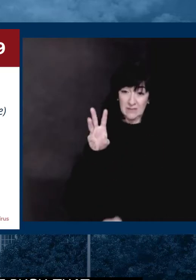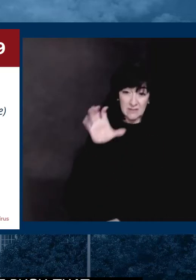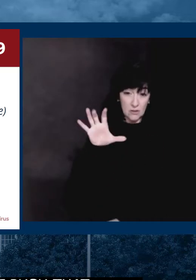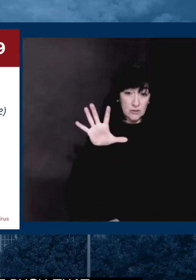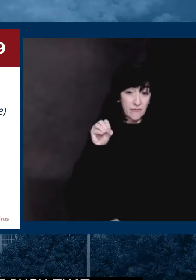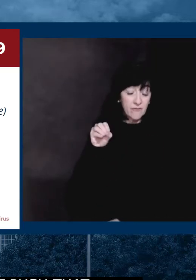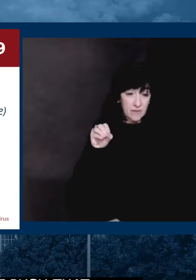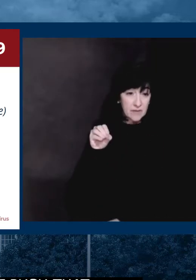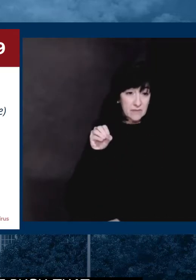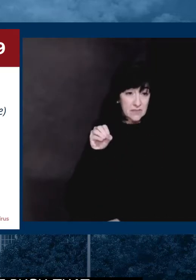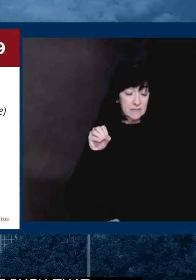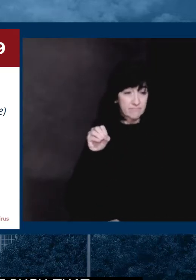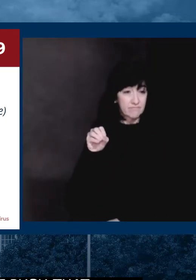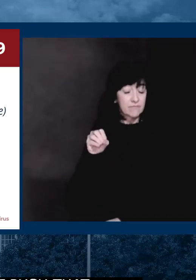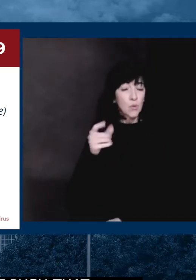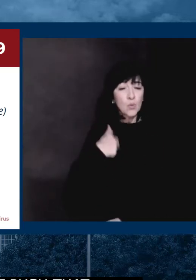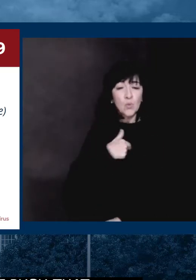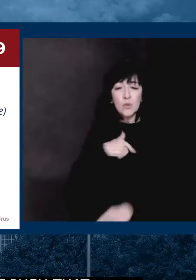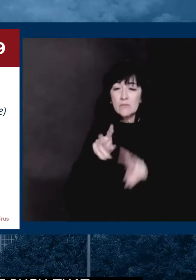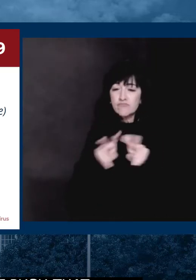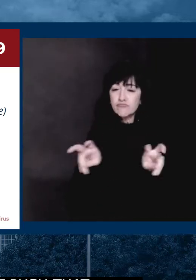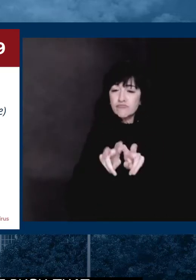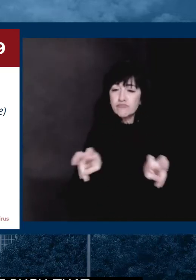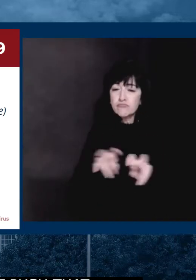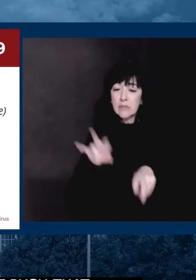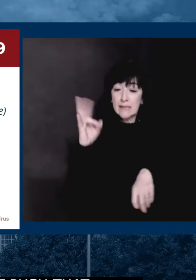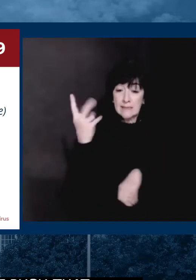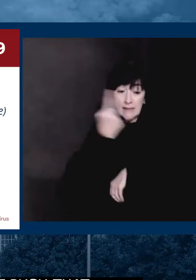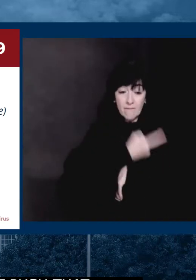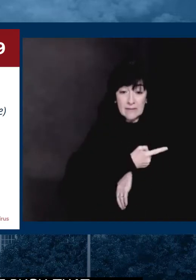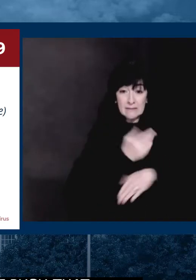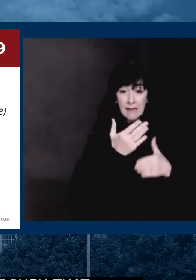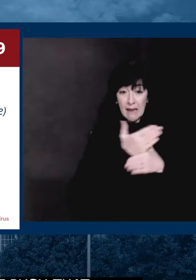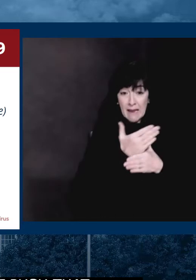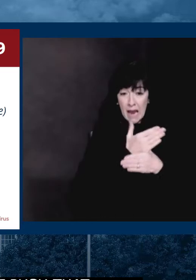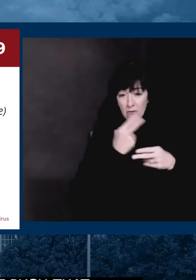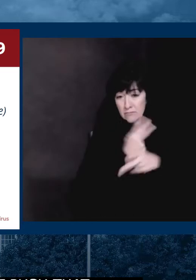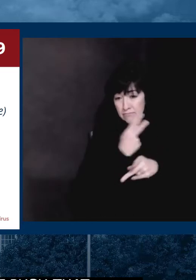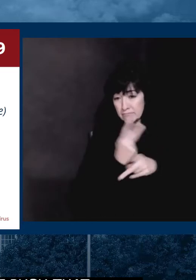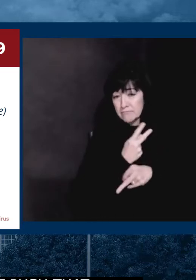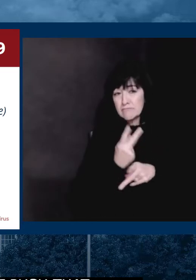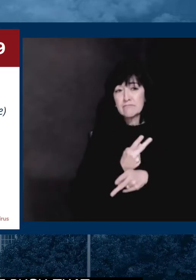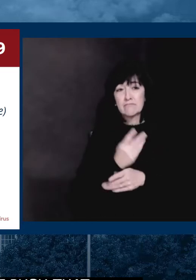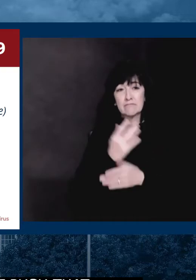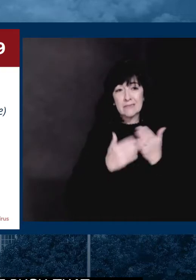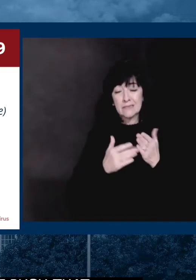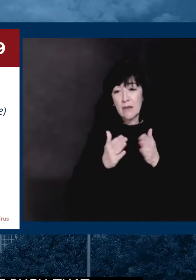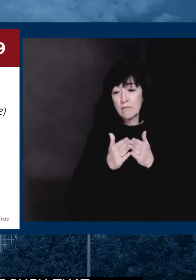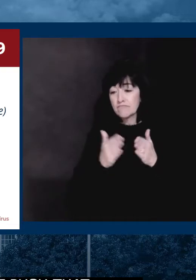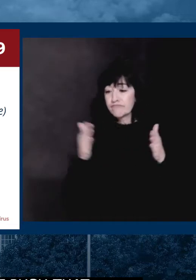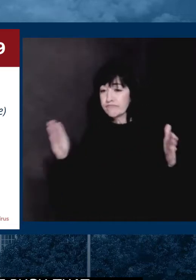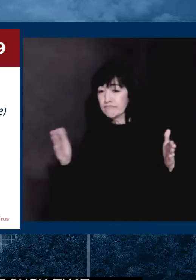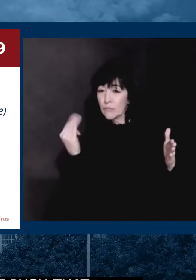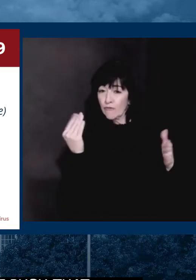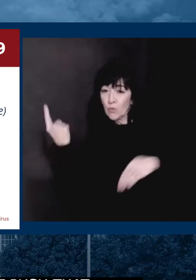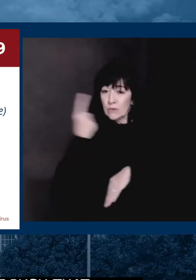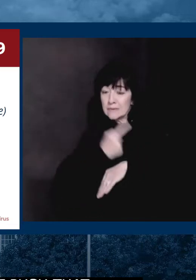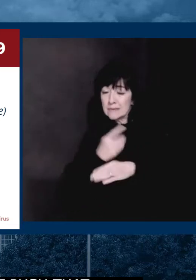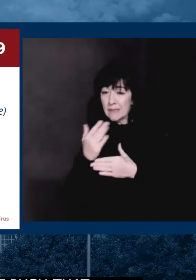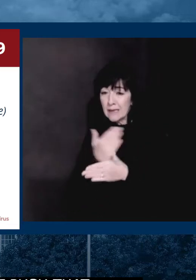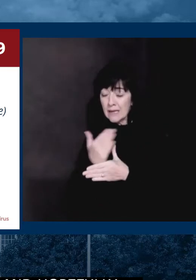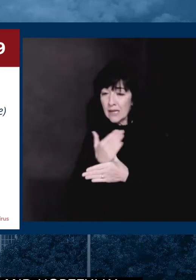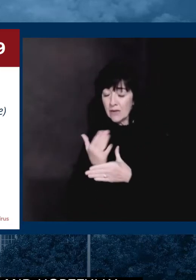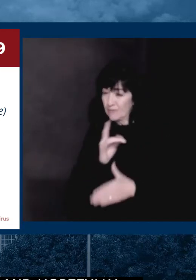with a 7-day moving average. Hopefully we can start moving that down, but we'll see. We'll see what happened. We'll see how closely